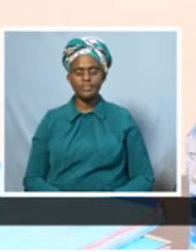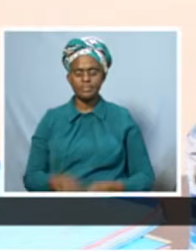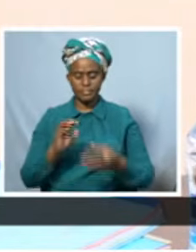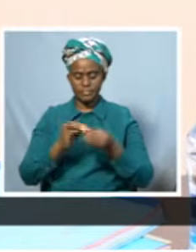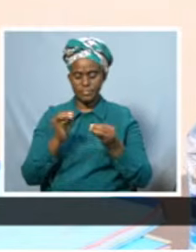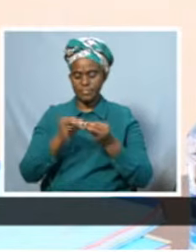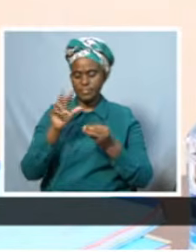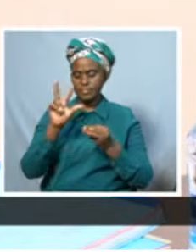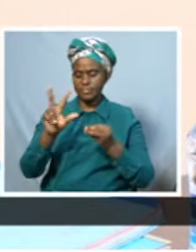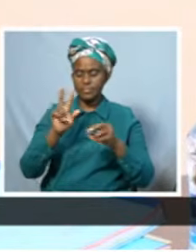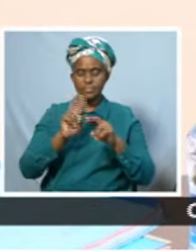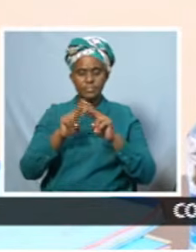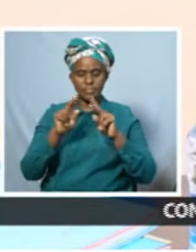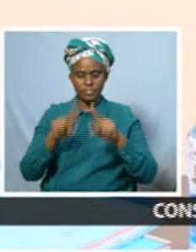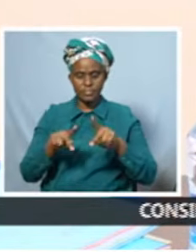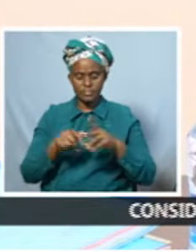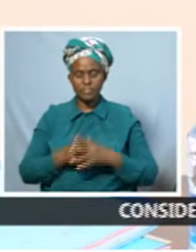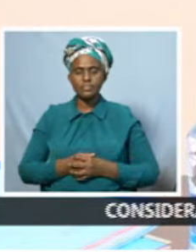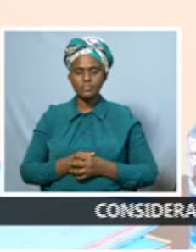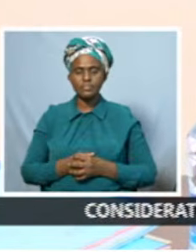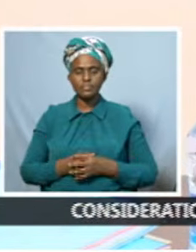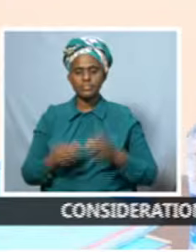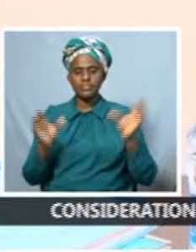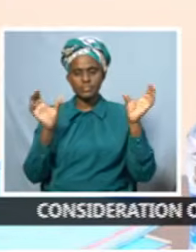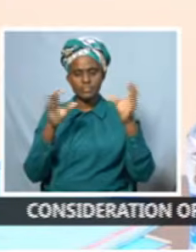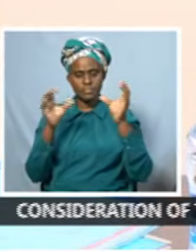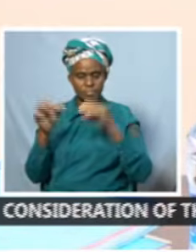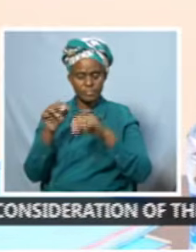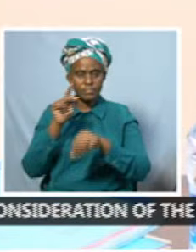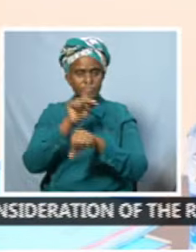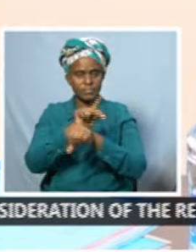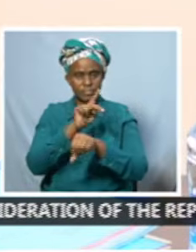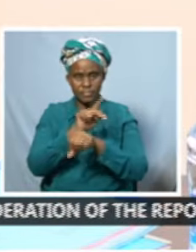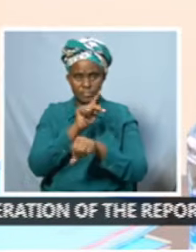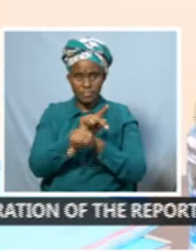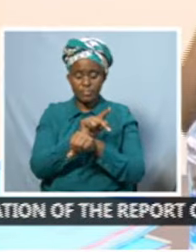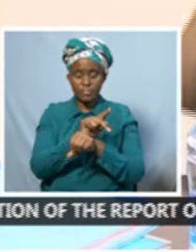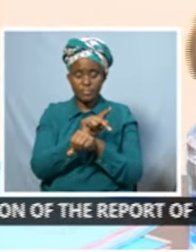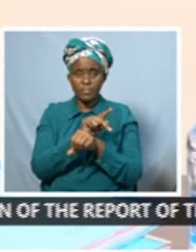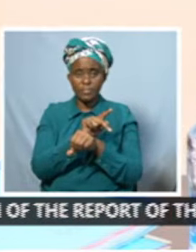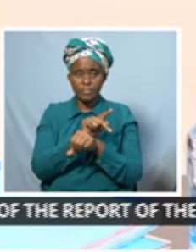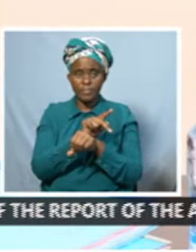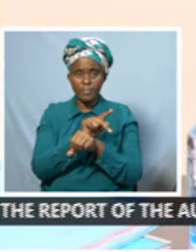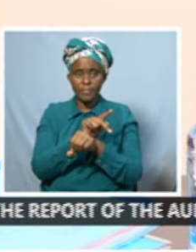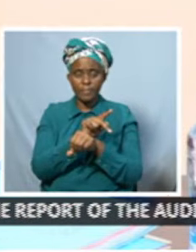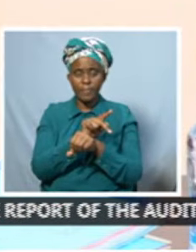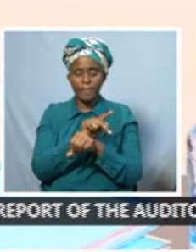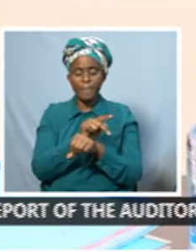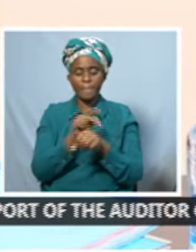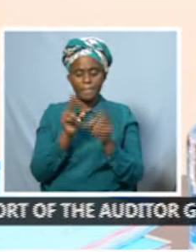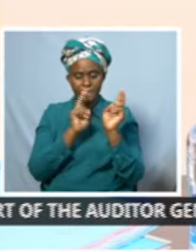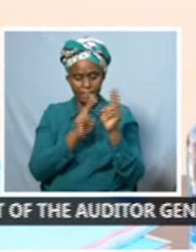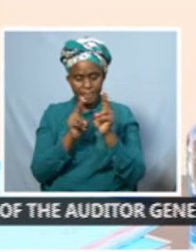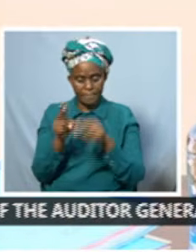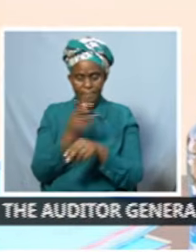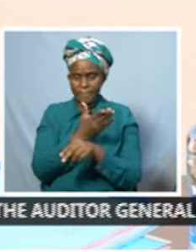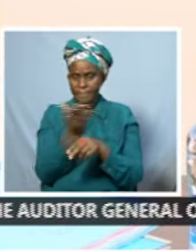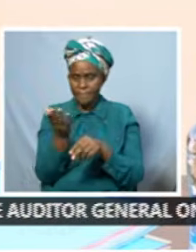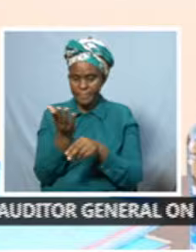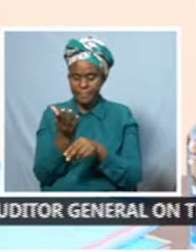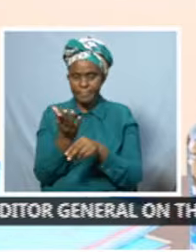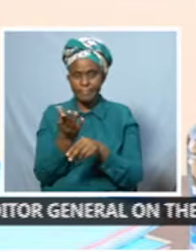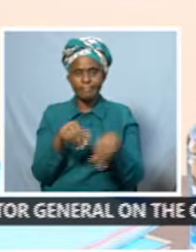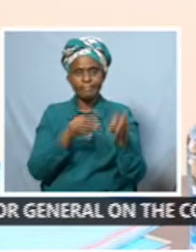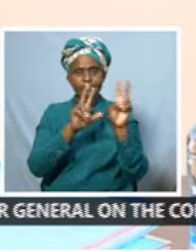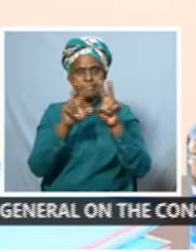Appendix 3, Chair. Community projects. Our response.